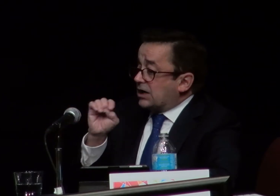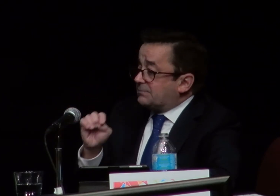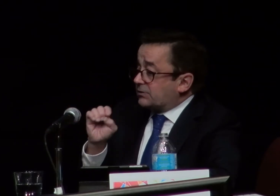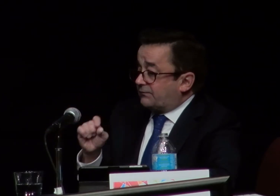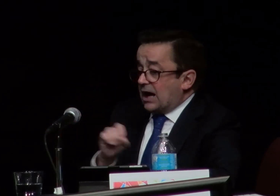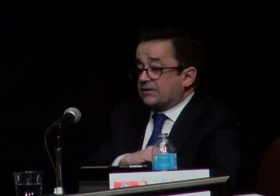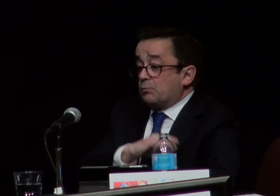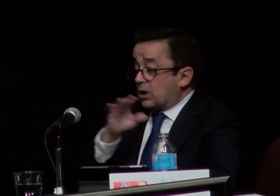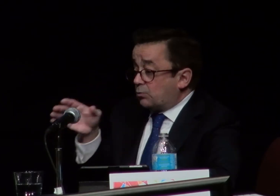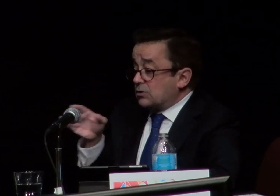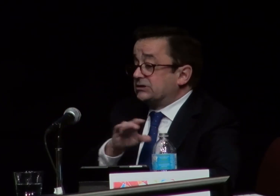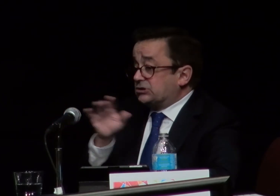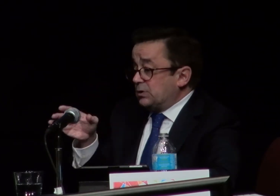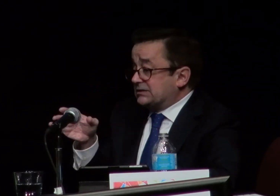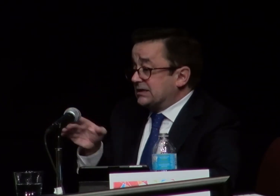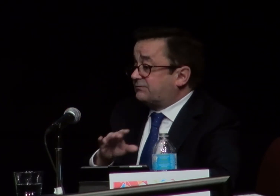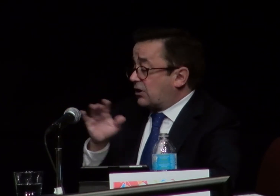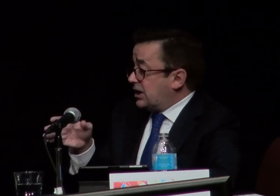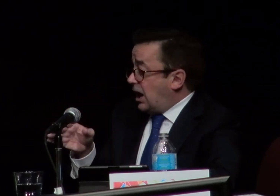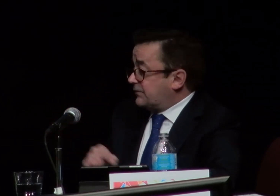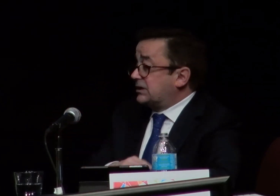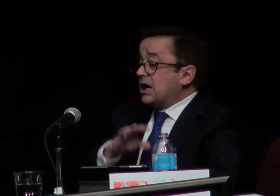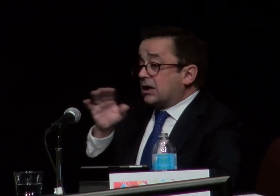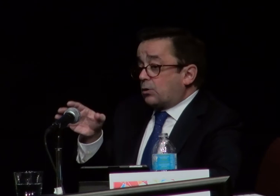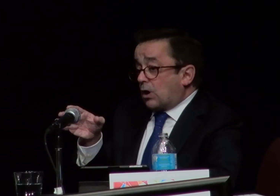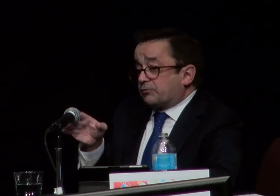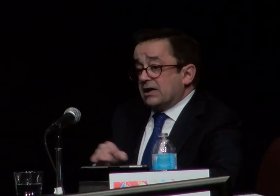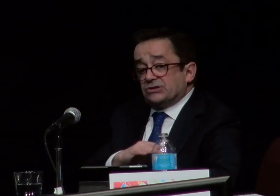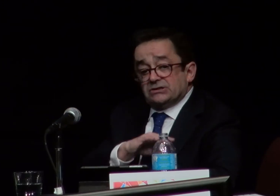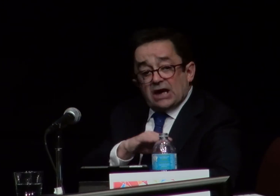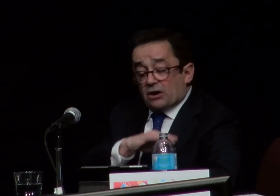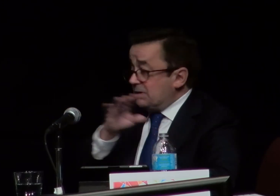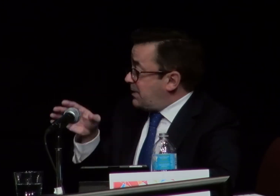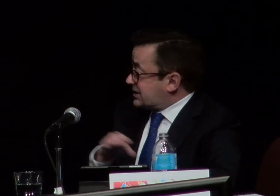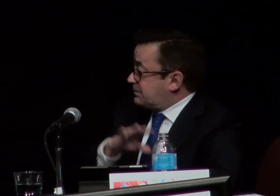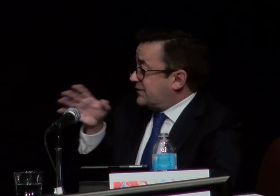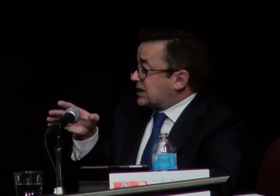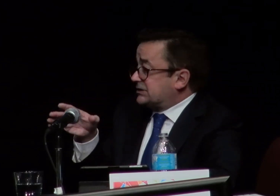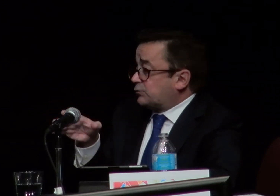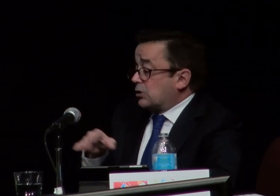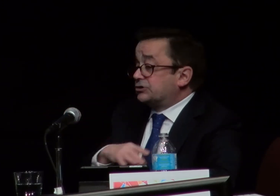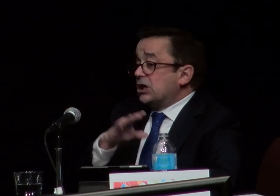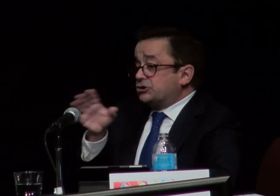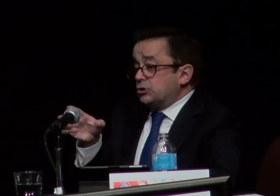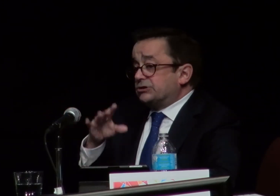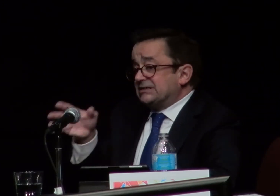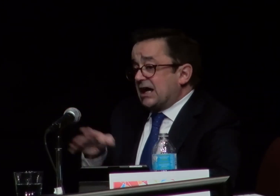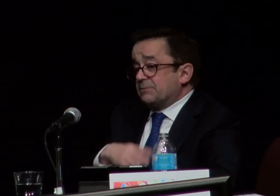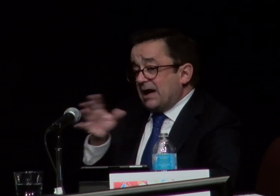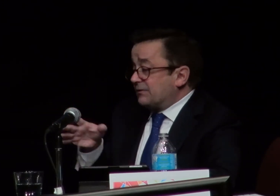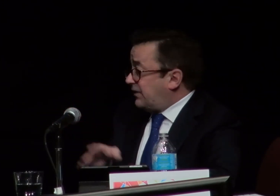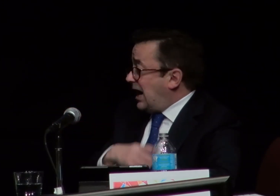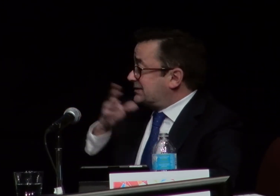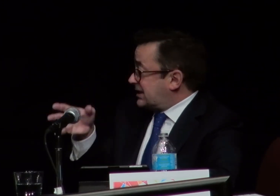they talked about the fact that where quotas do exist, very often corporations that are impacted by these kinds of quotas choose